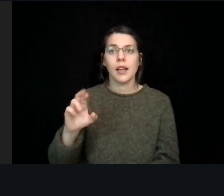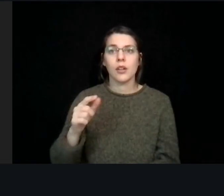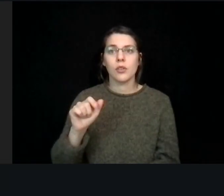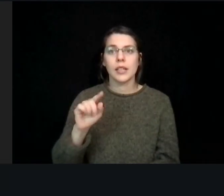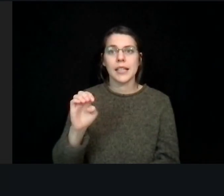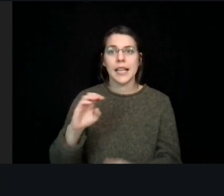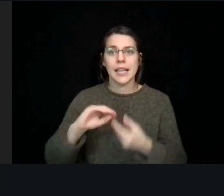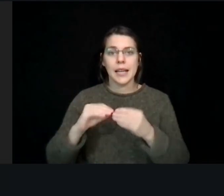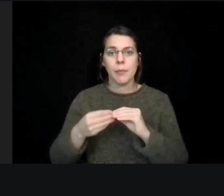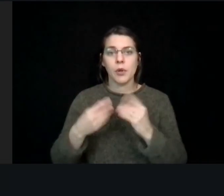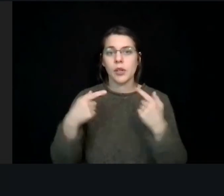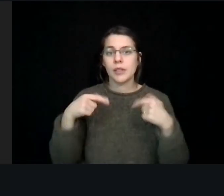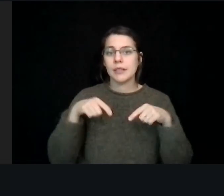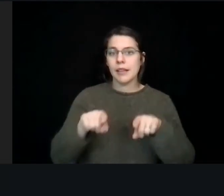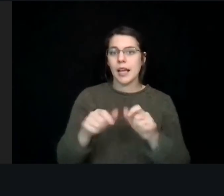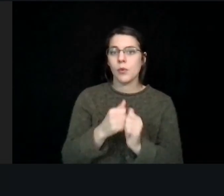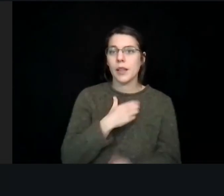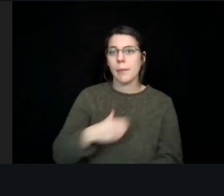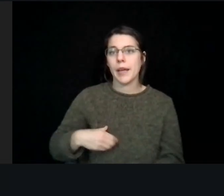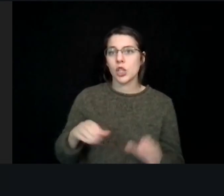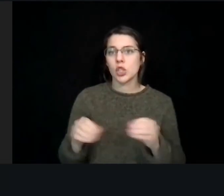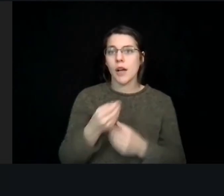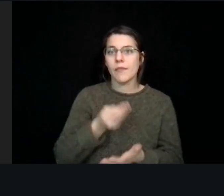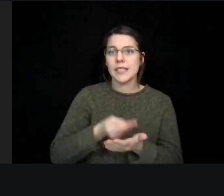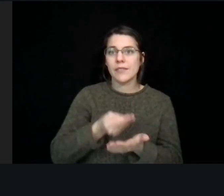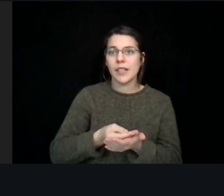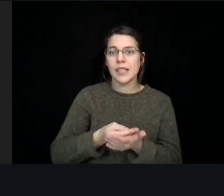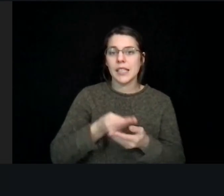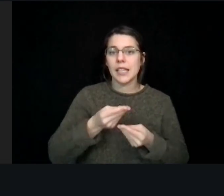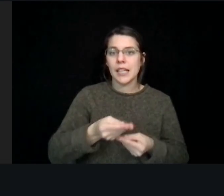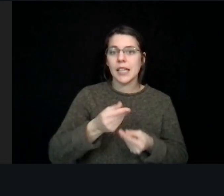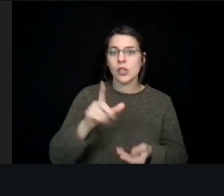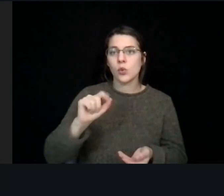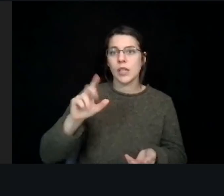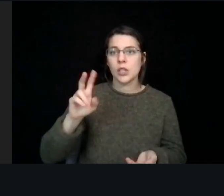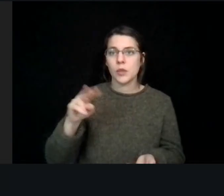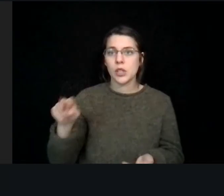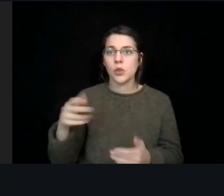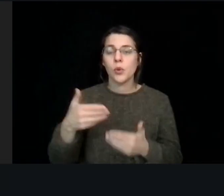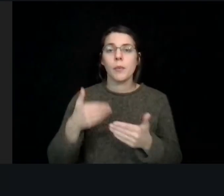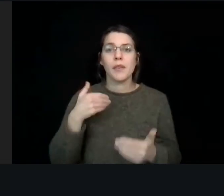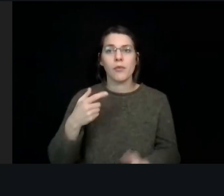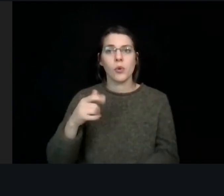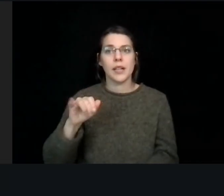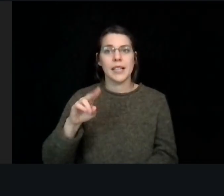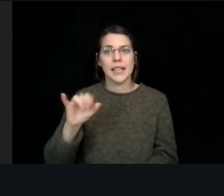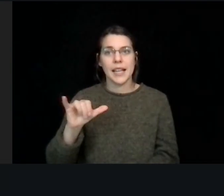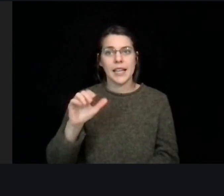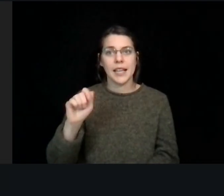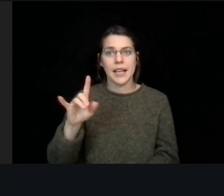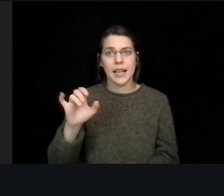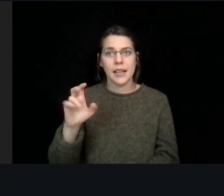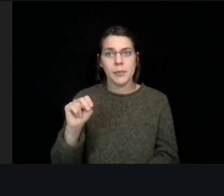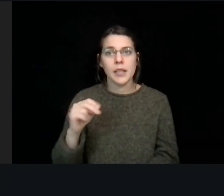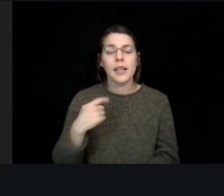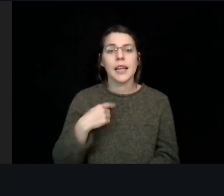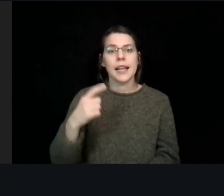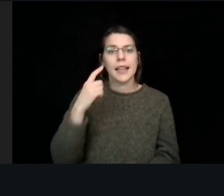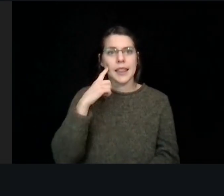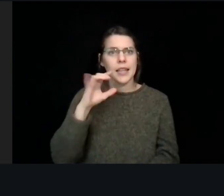office funding had been in 2022 prior to the Gainey administration. And I think that was done